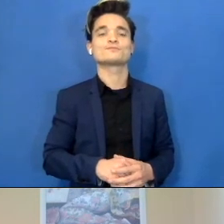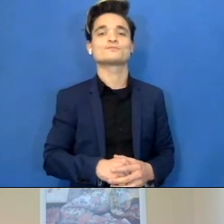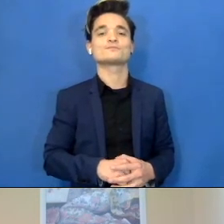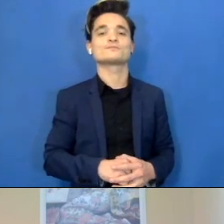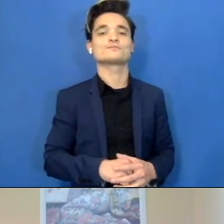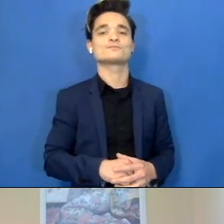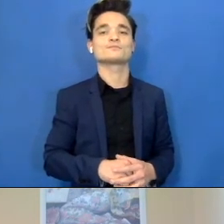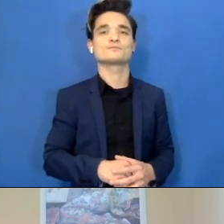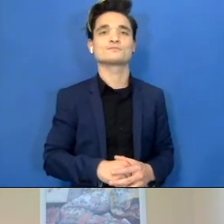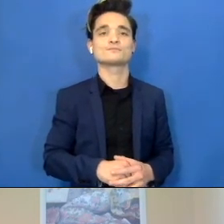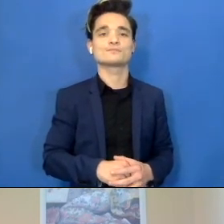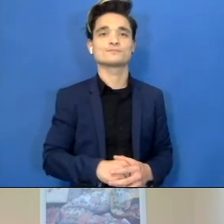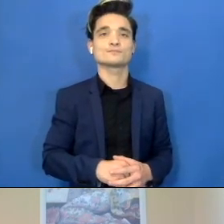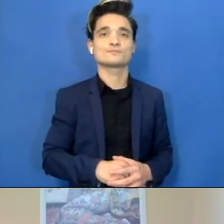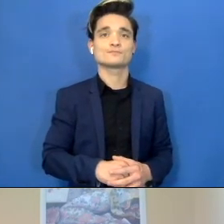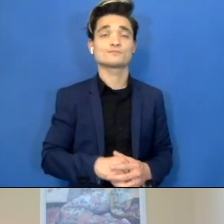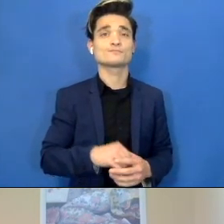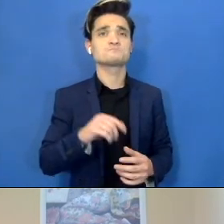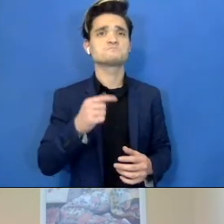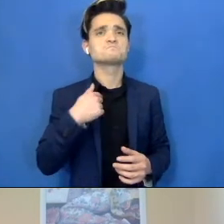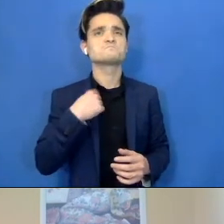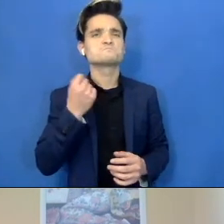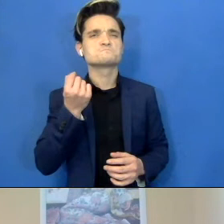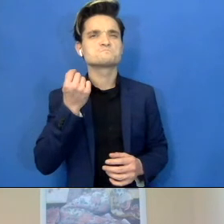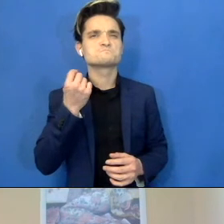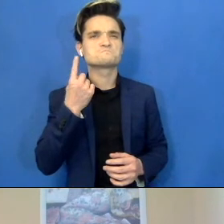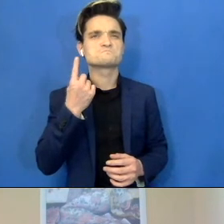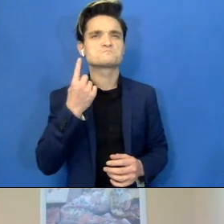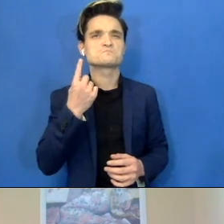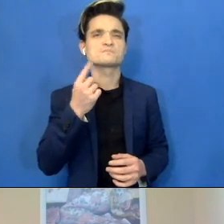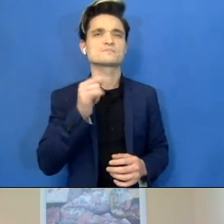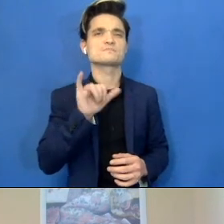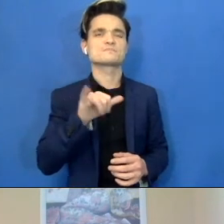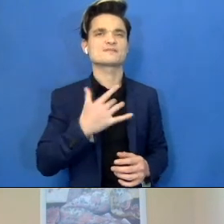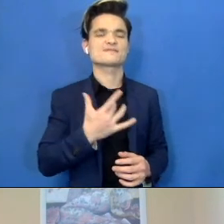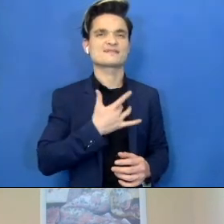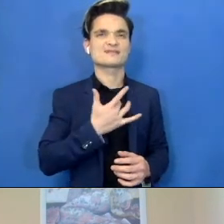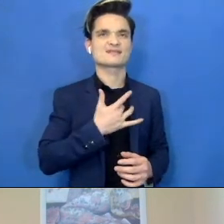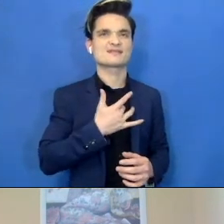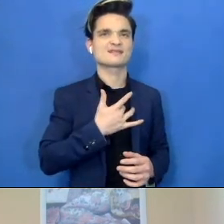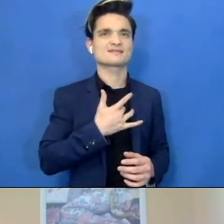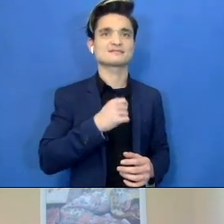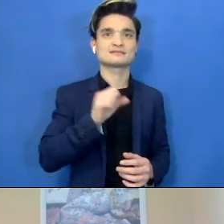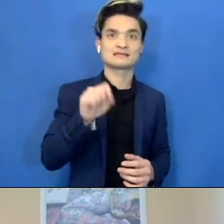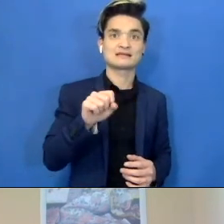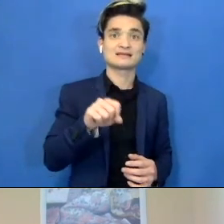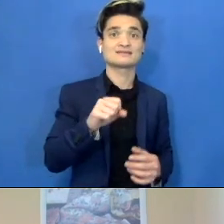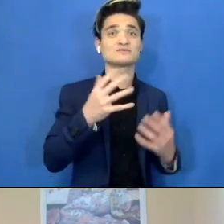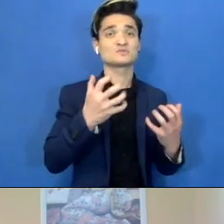feel the need to say yes because everybody else has said yes, or because, oh, the group needs